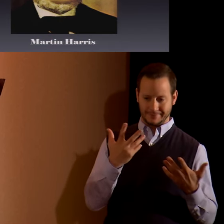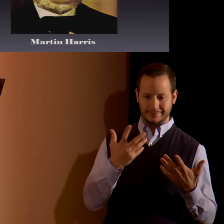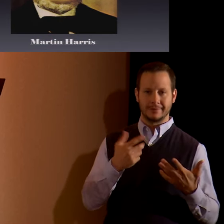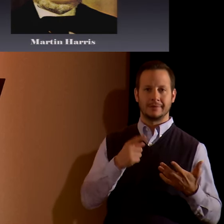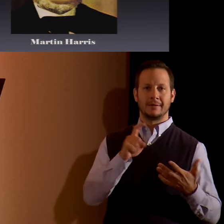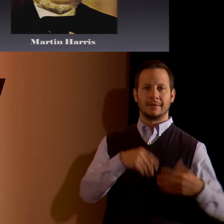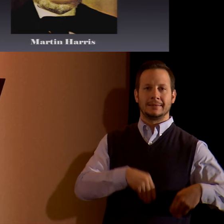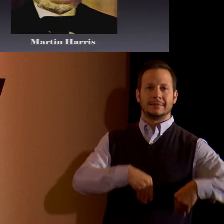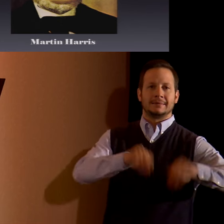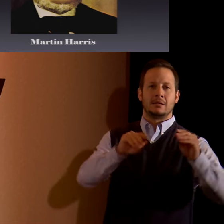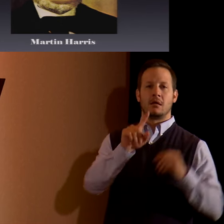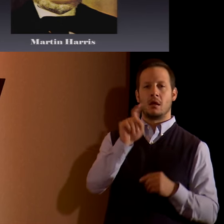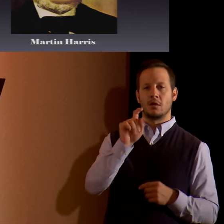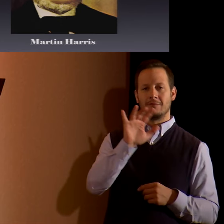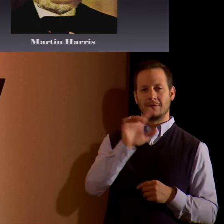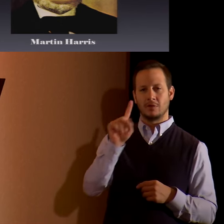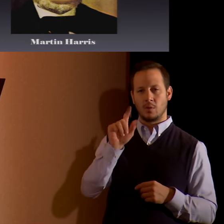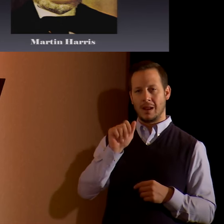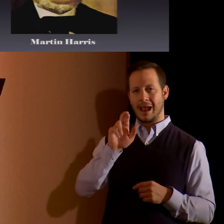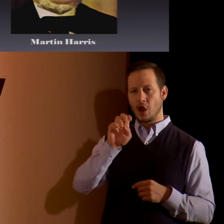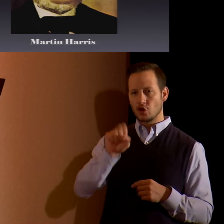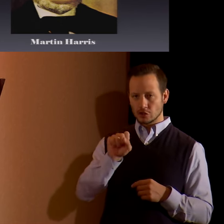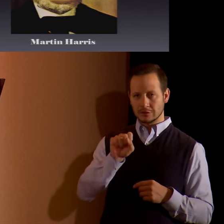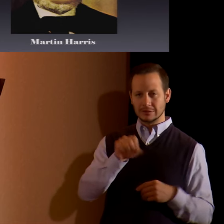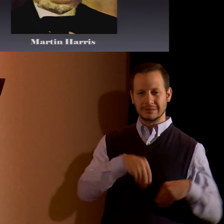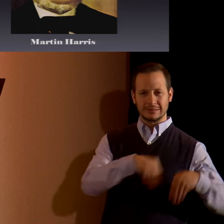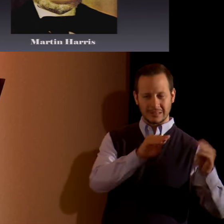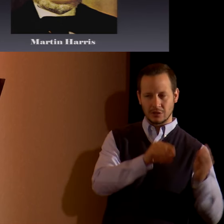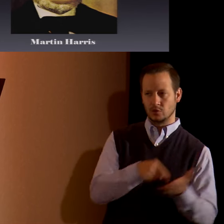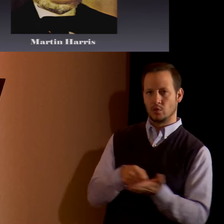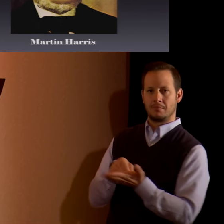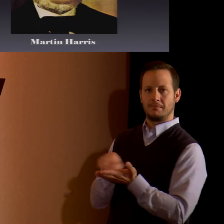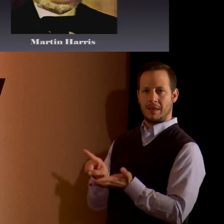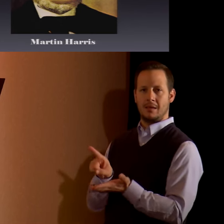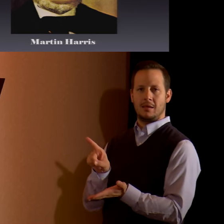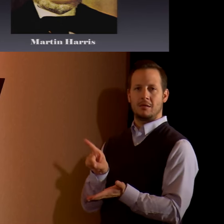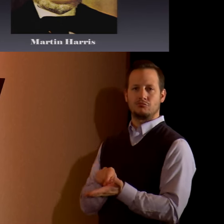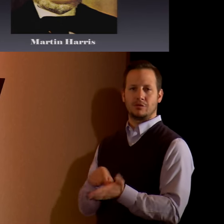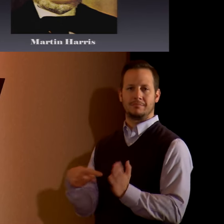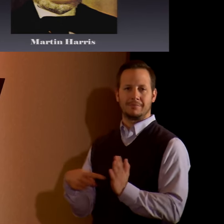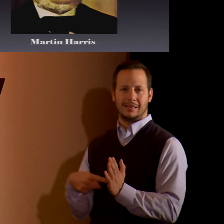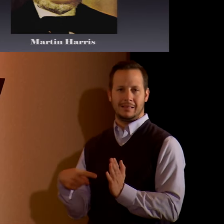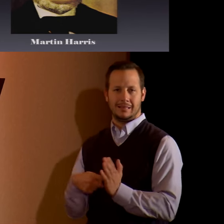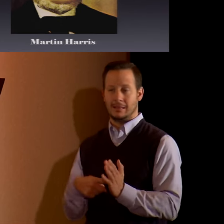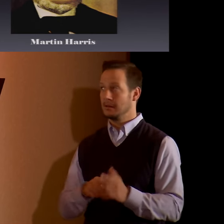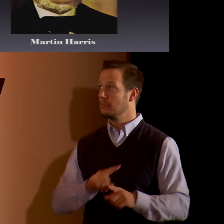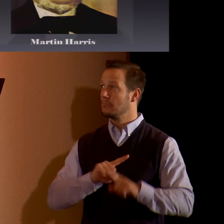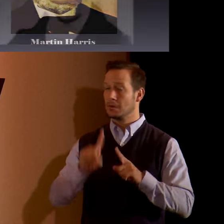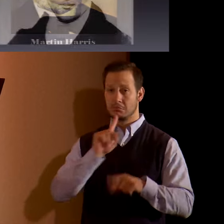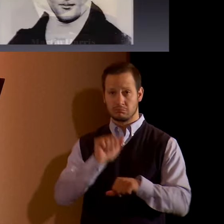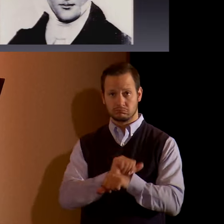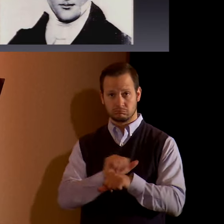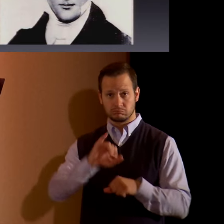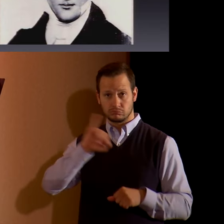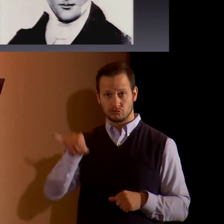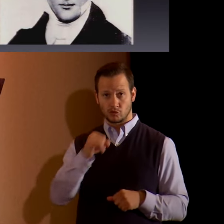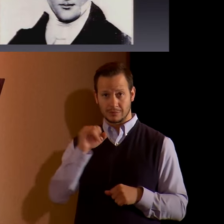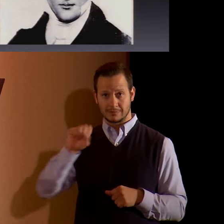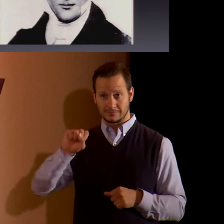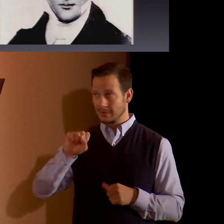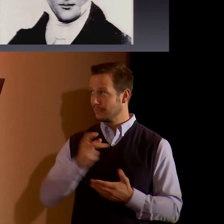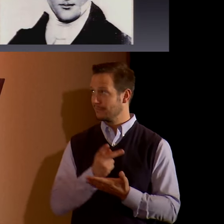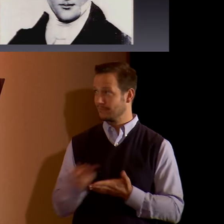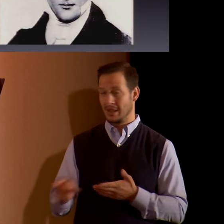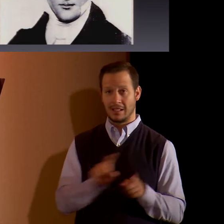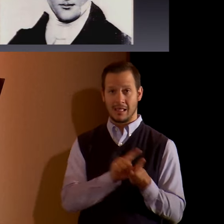off 151 acres of his farm to pay the printer's bill. But if Joseph Smith had failed as an author,